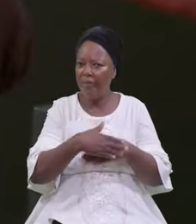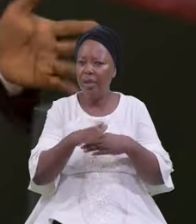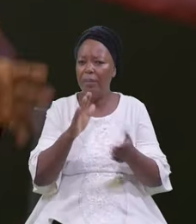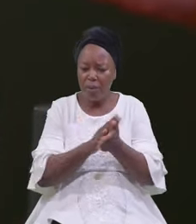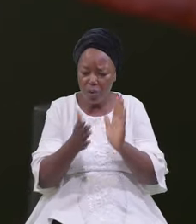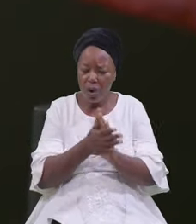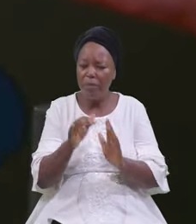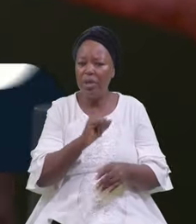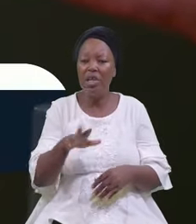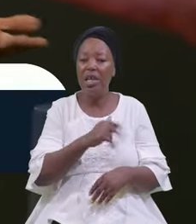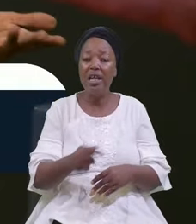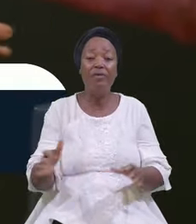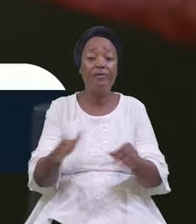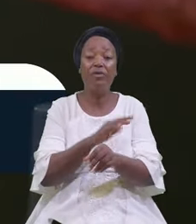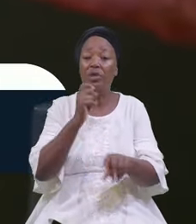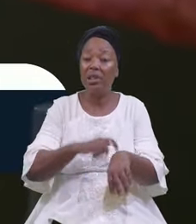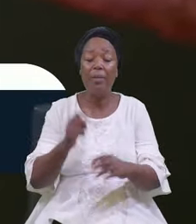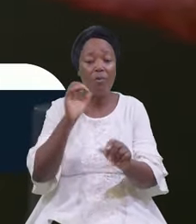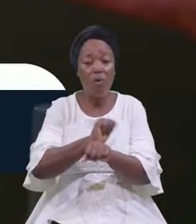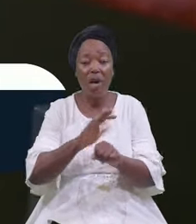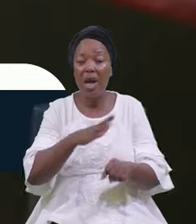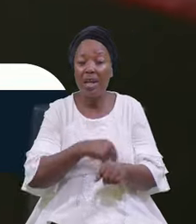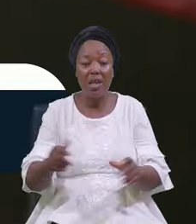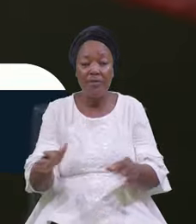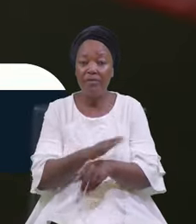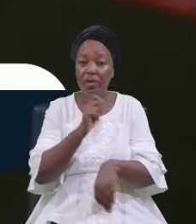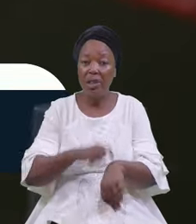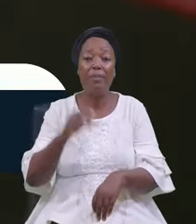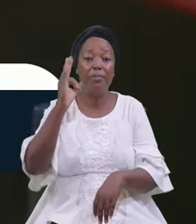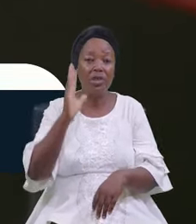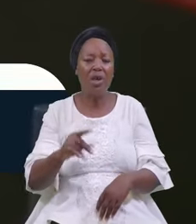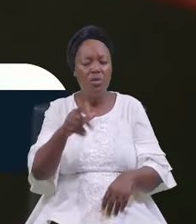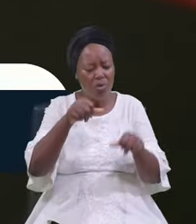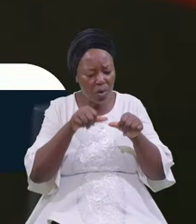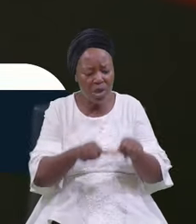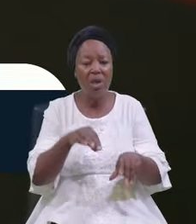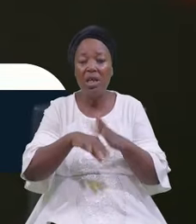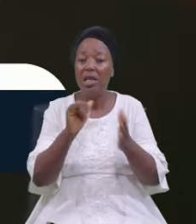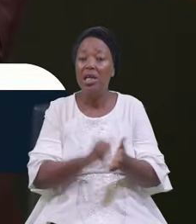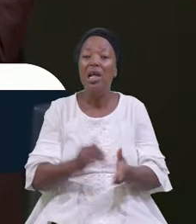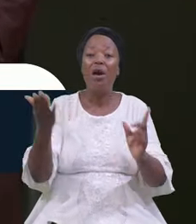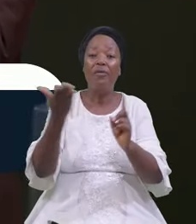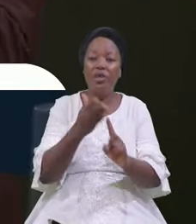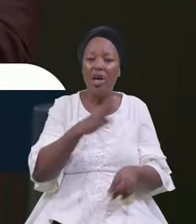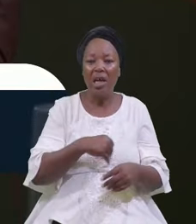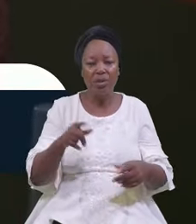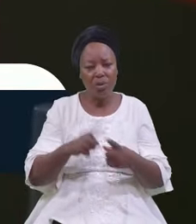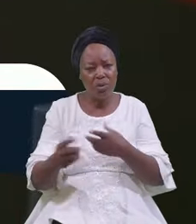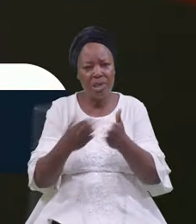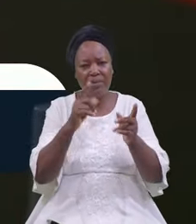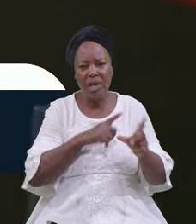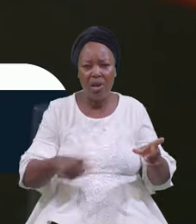a full-time worker, a full-time minister, you remain in that conviction to serve the Lord